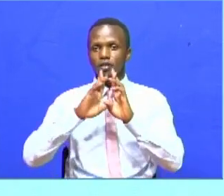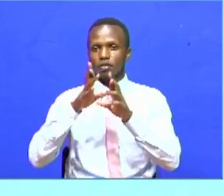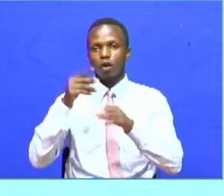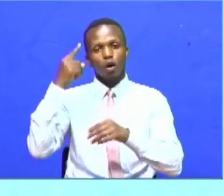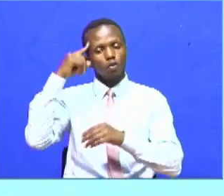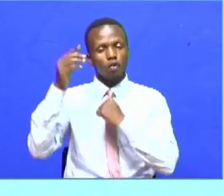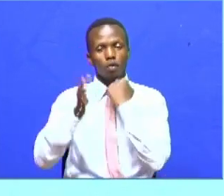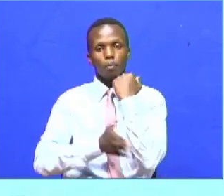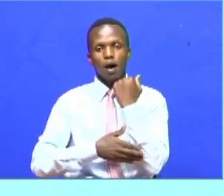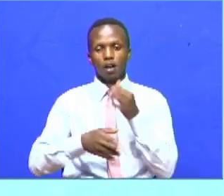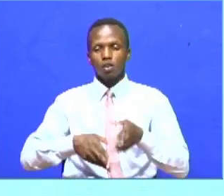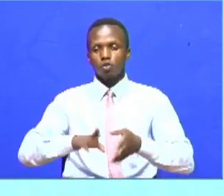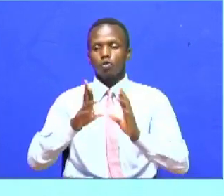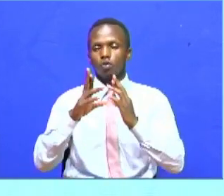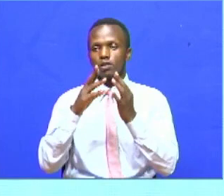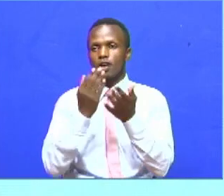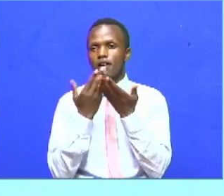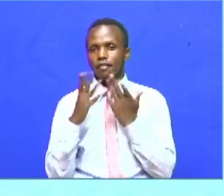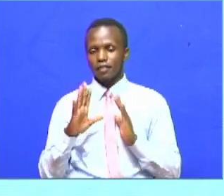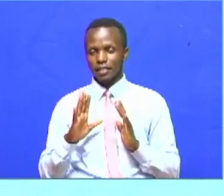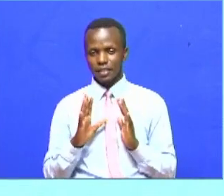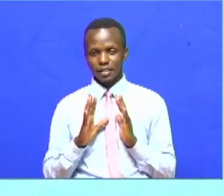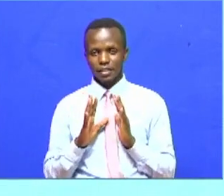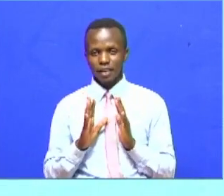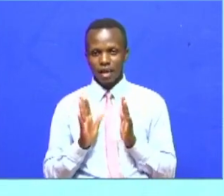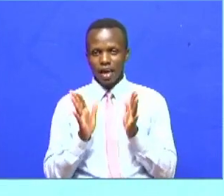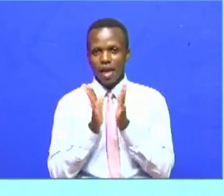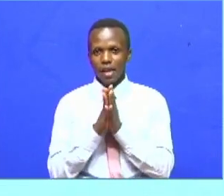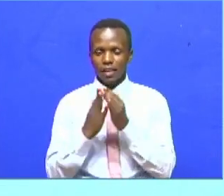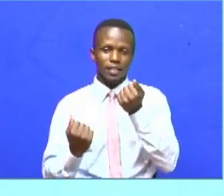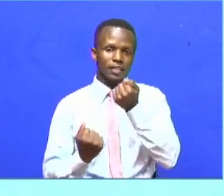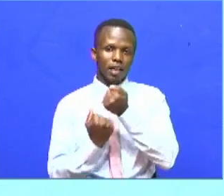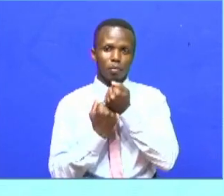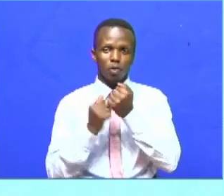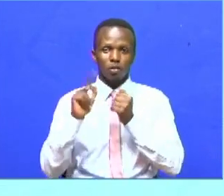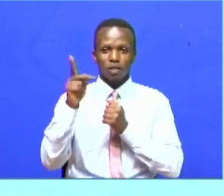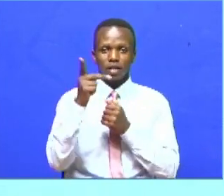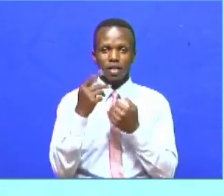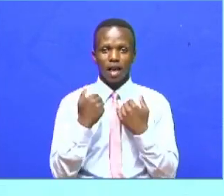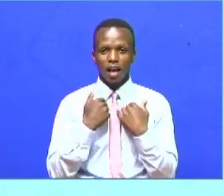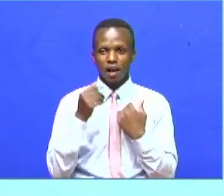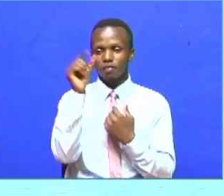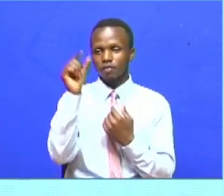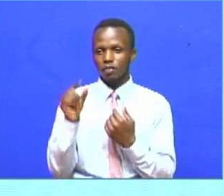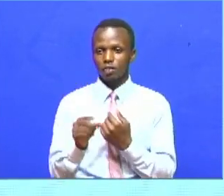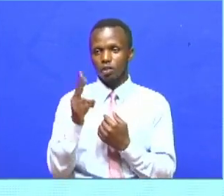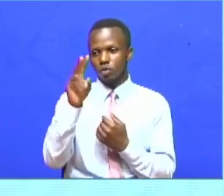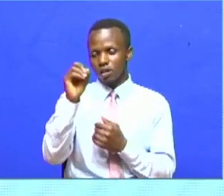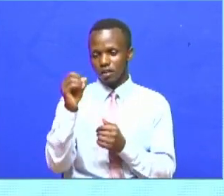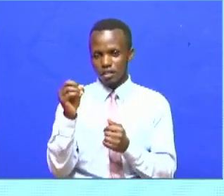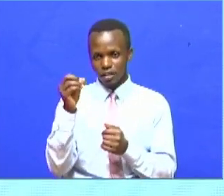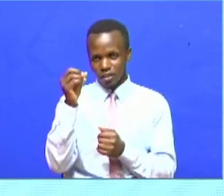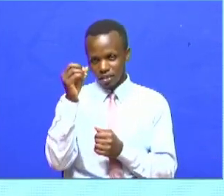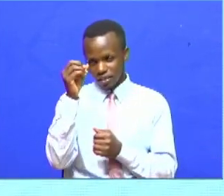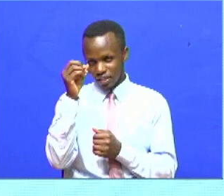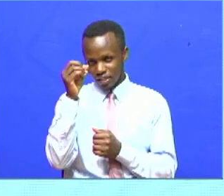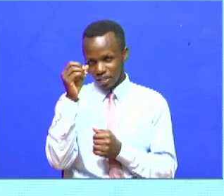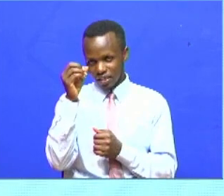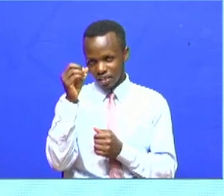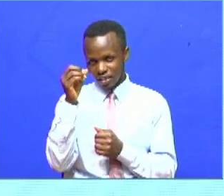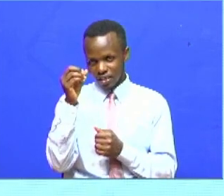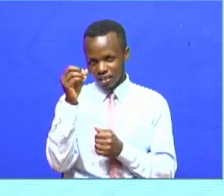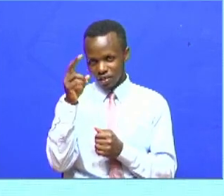Forum and the FOCAC meetings so as to better support Kenya's Vision 2030 and the bottom-up